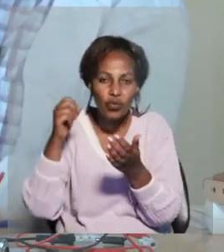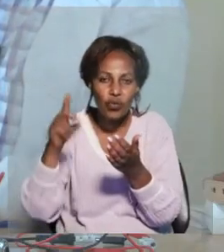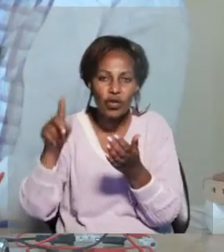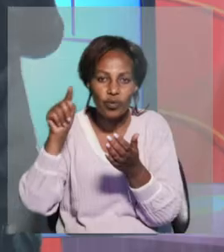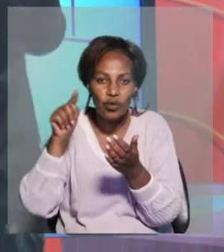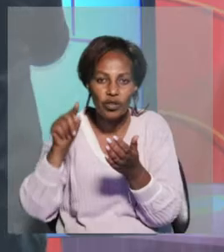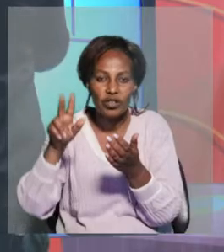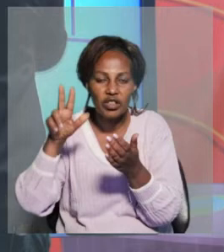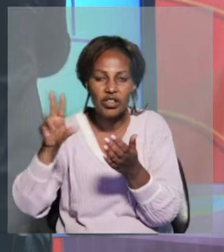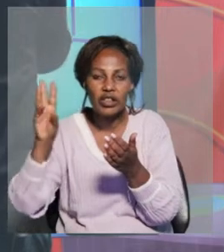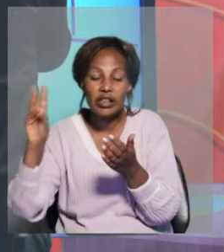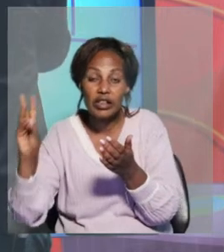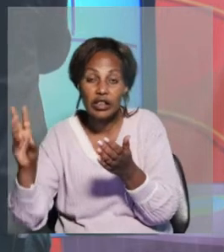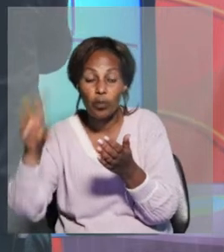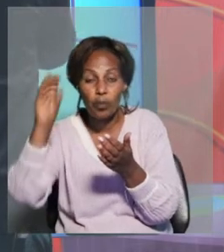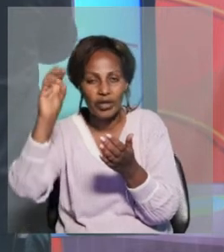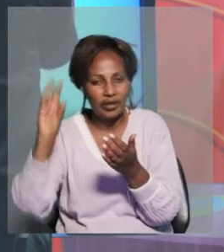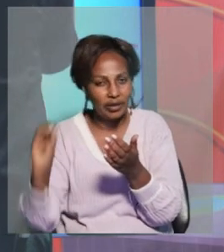12.36%.